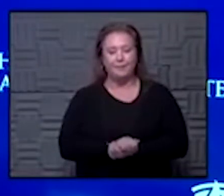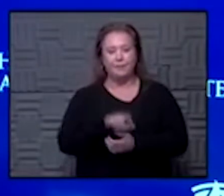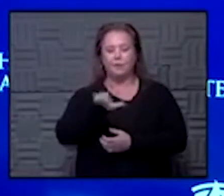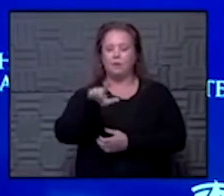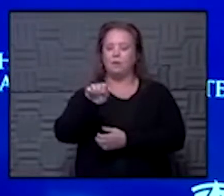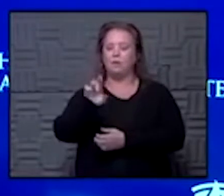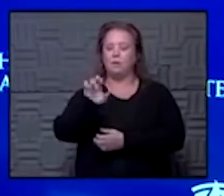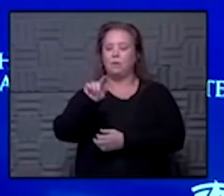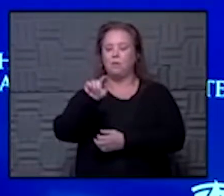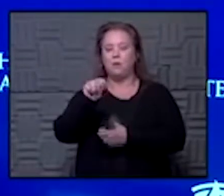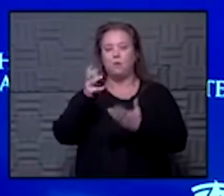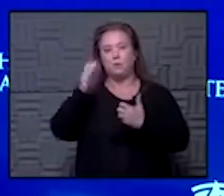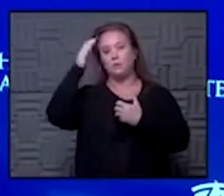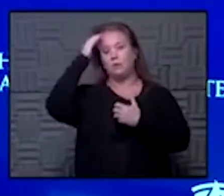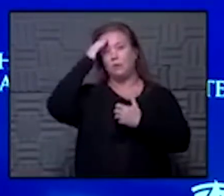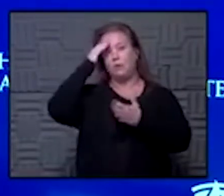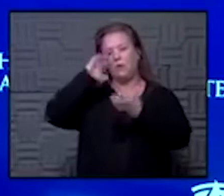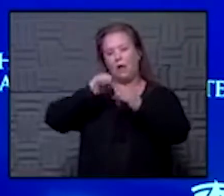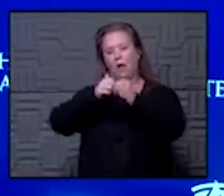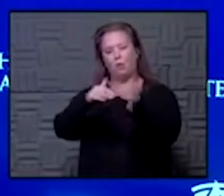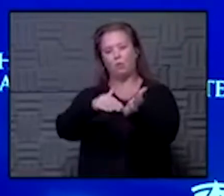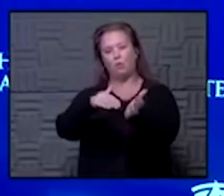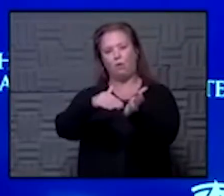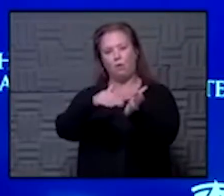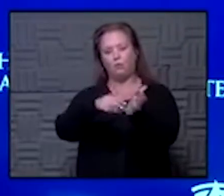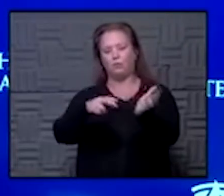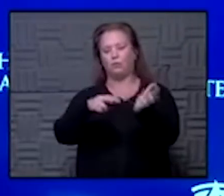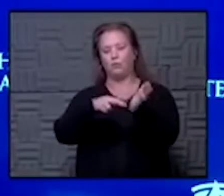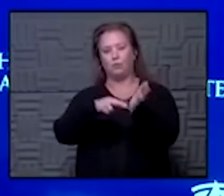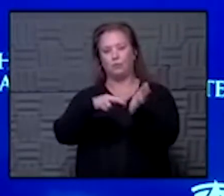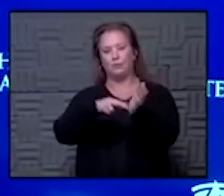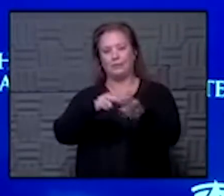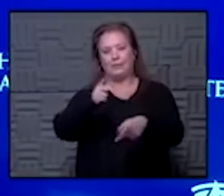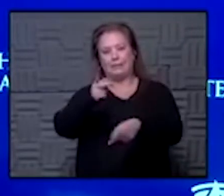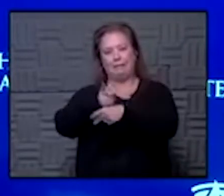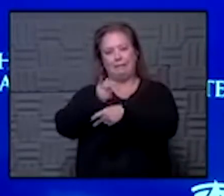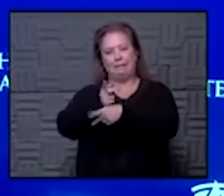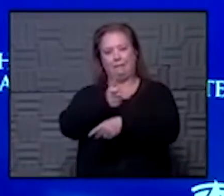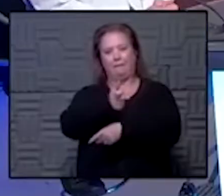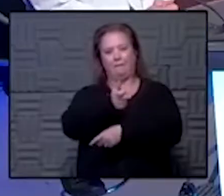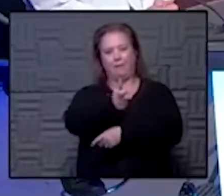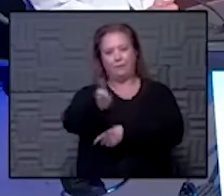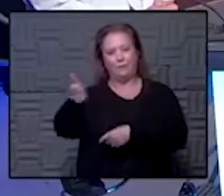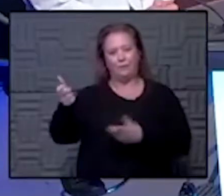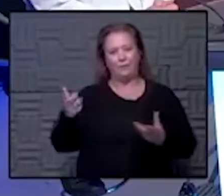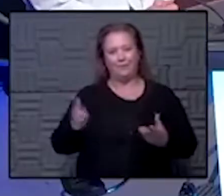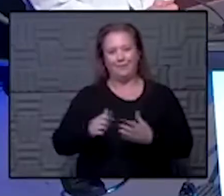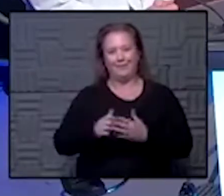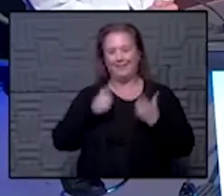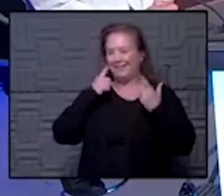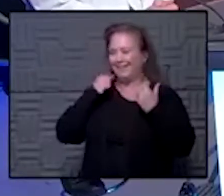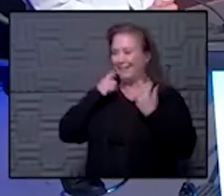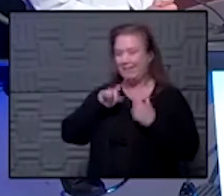Loretta wants to know, how do doctors and nurses take care of yourselves? You first.